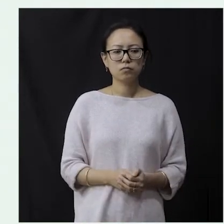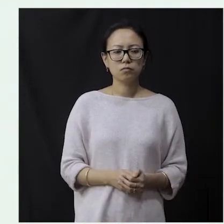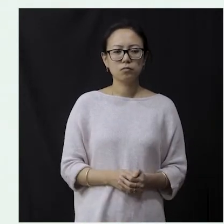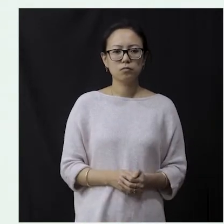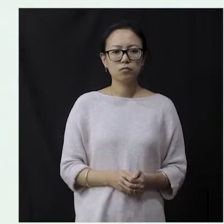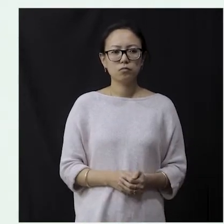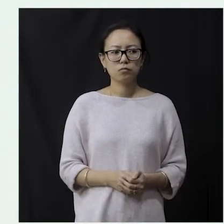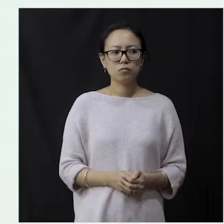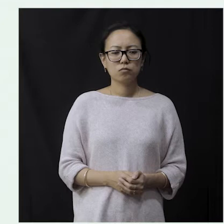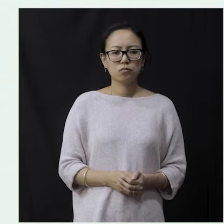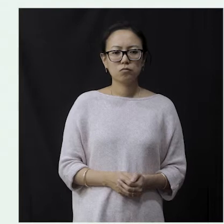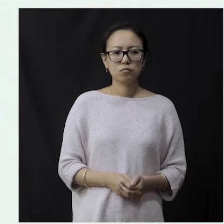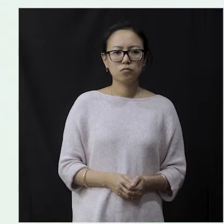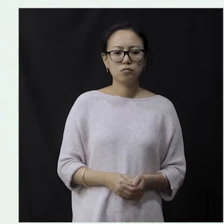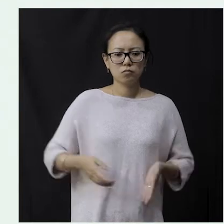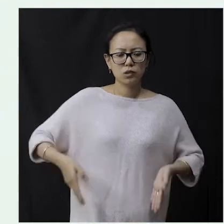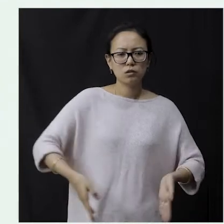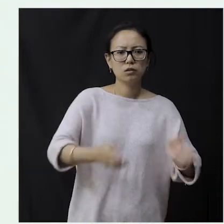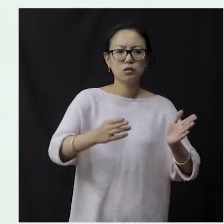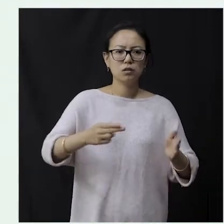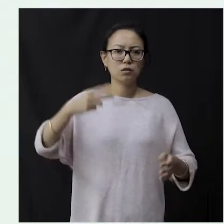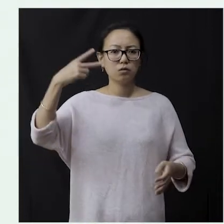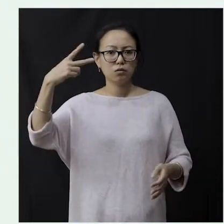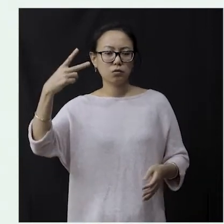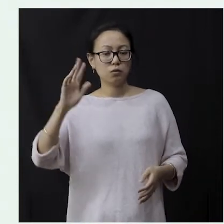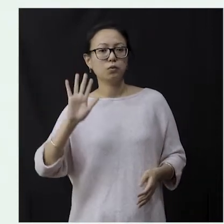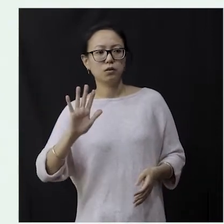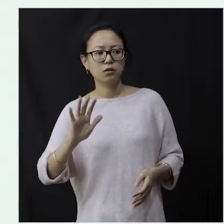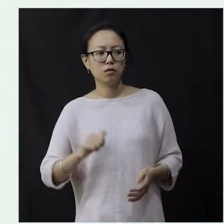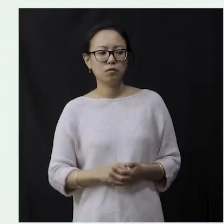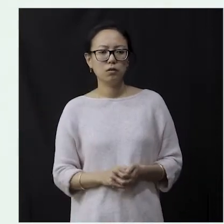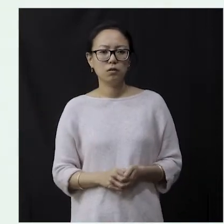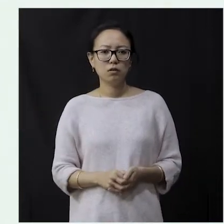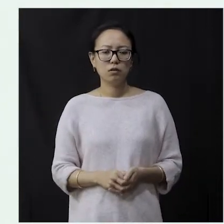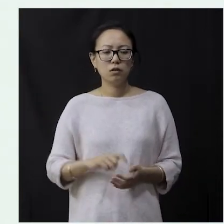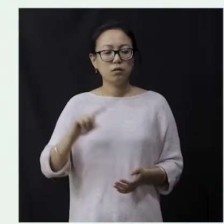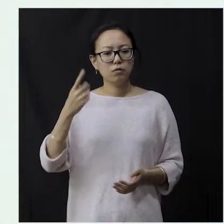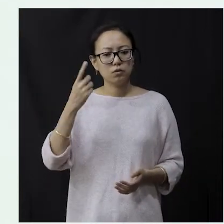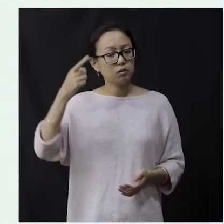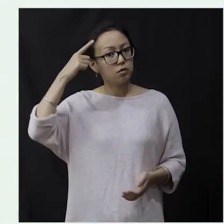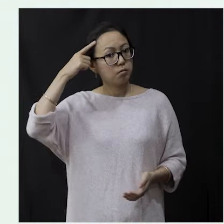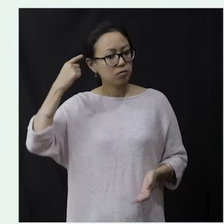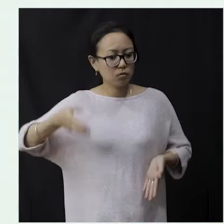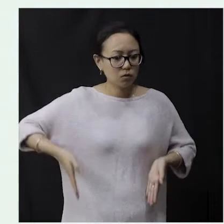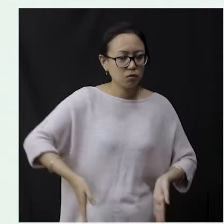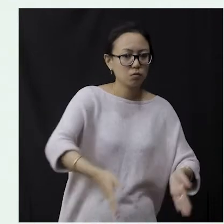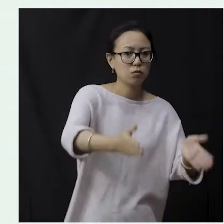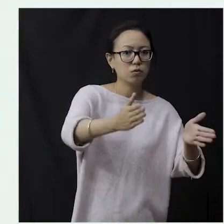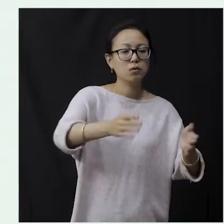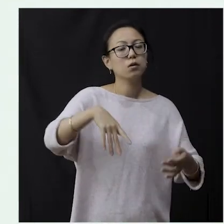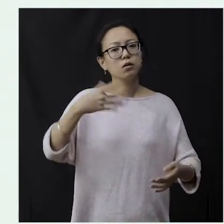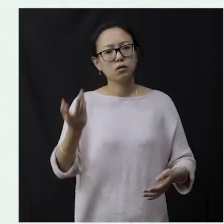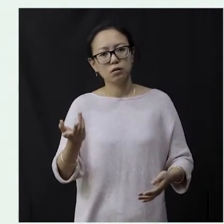divided into two types again. All right. One is the roadways and one is the railways.